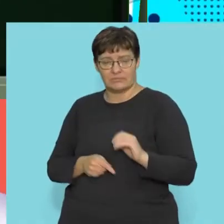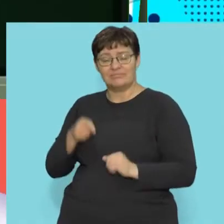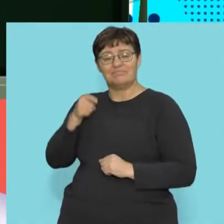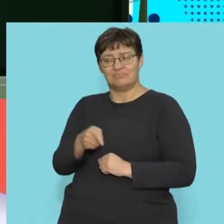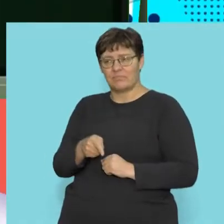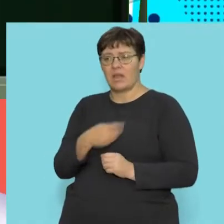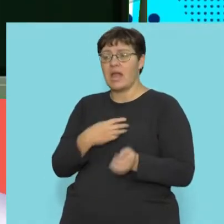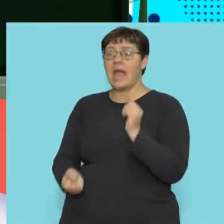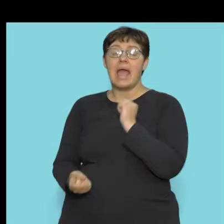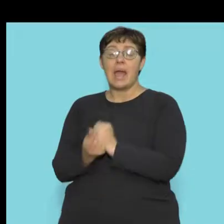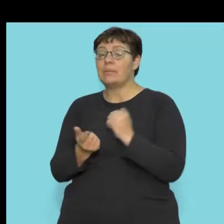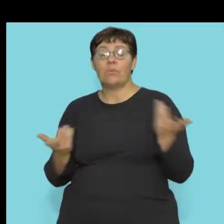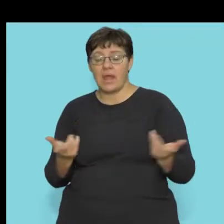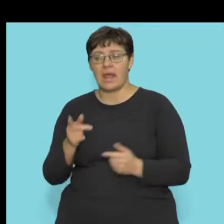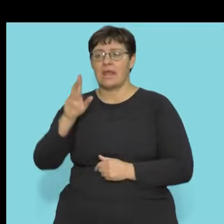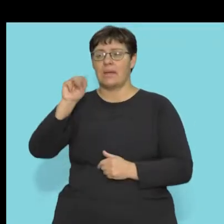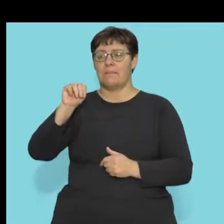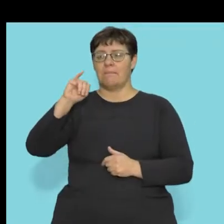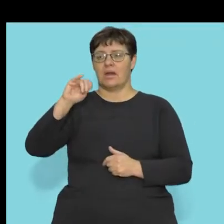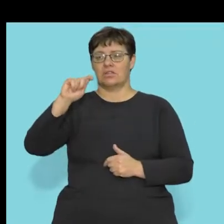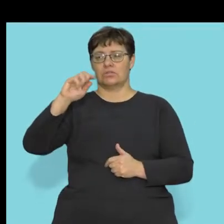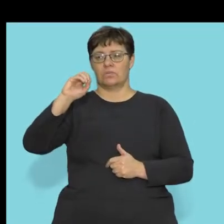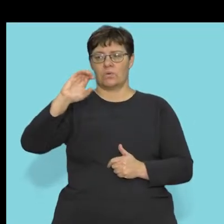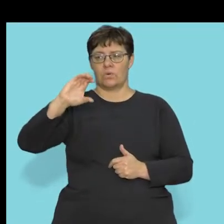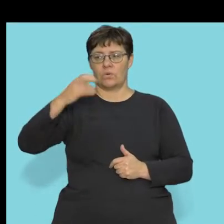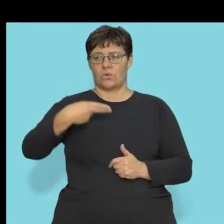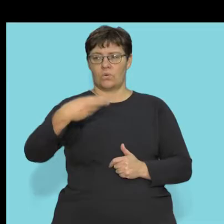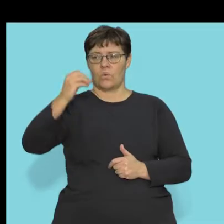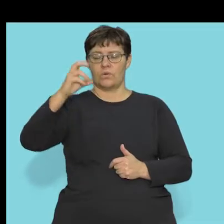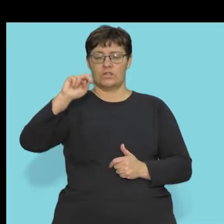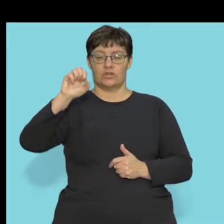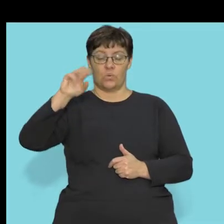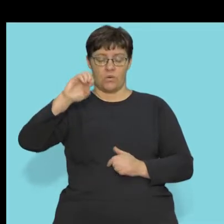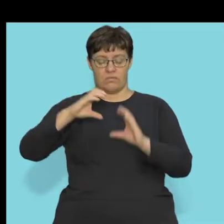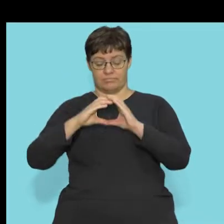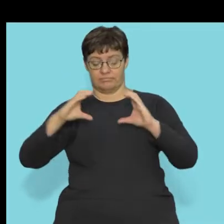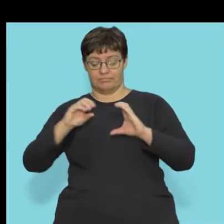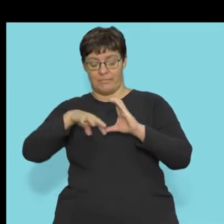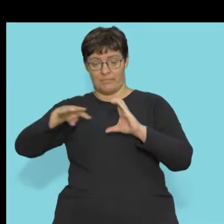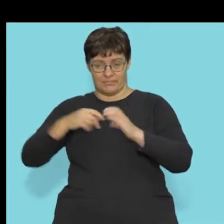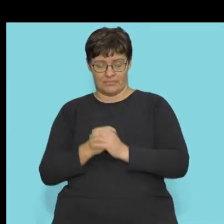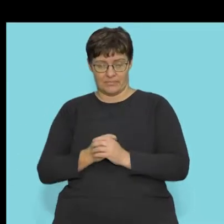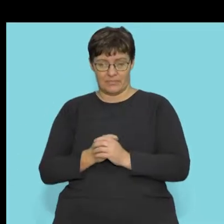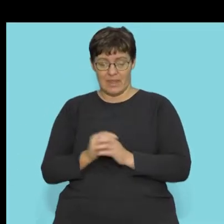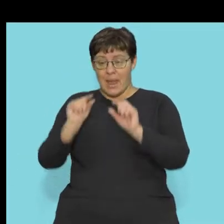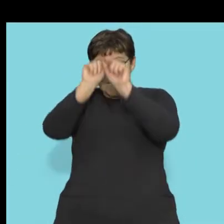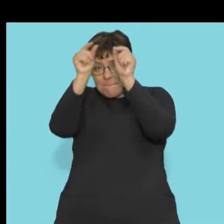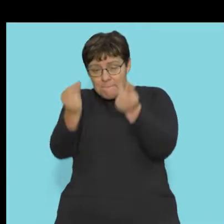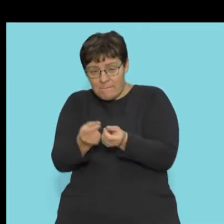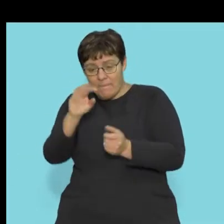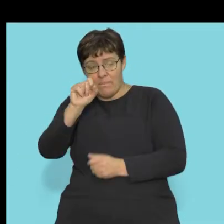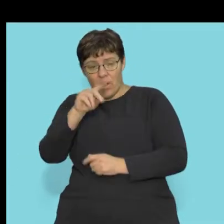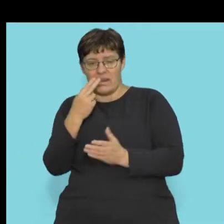happens. And the organelle in which respiration takes place is called the mitochondrion. This is a double